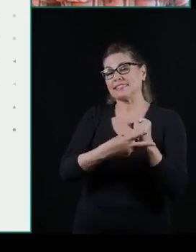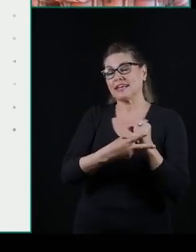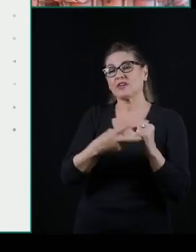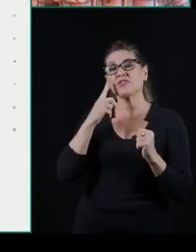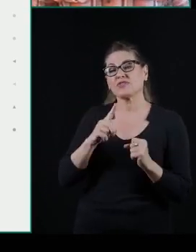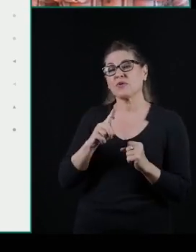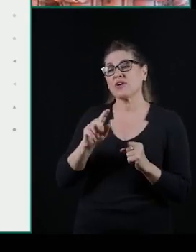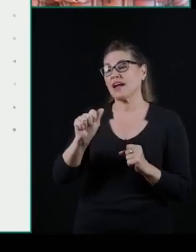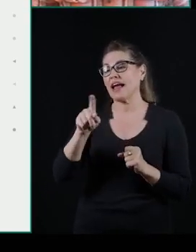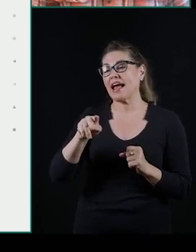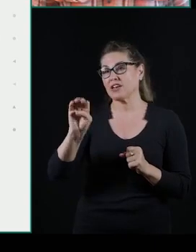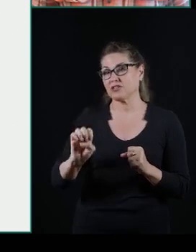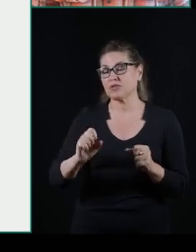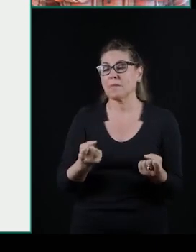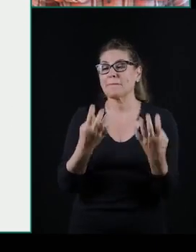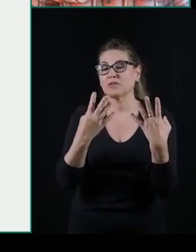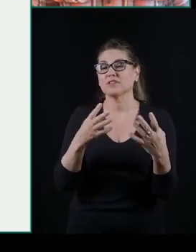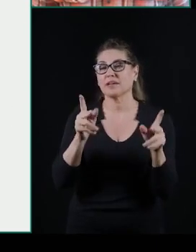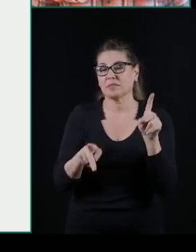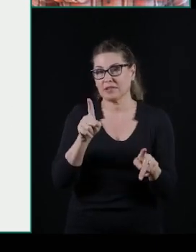PlayFab multiplayer servers.